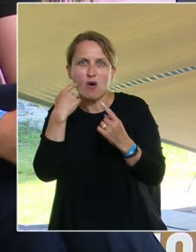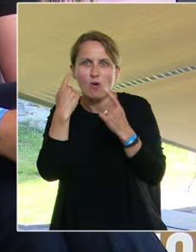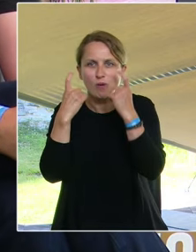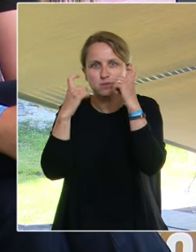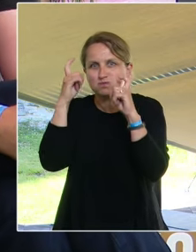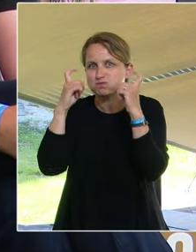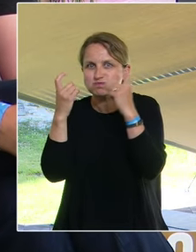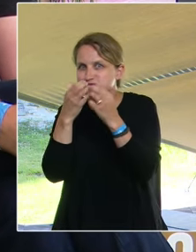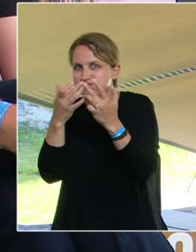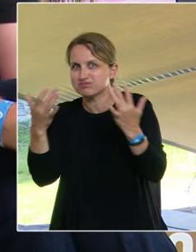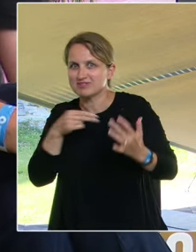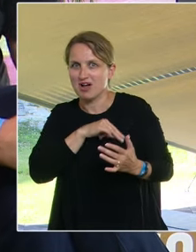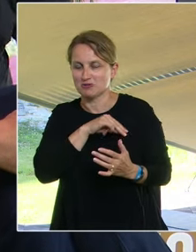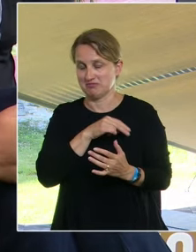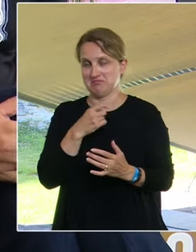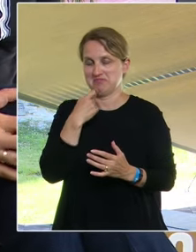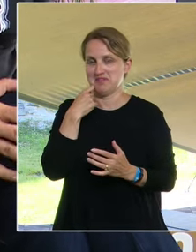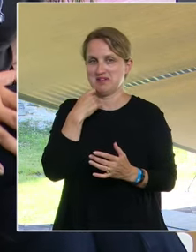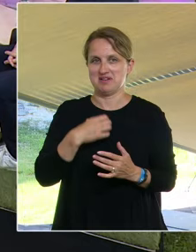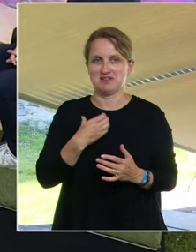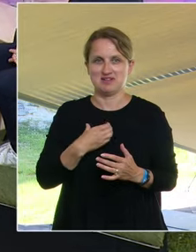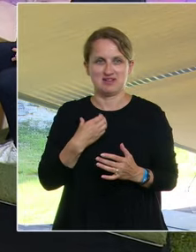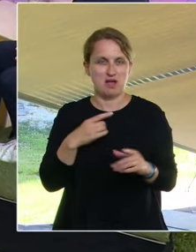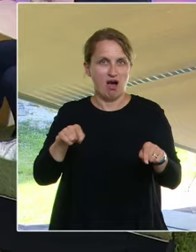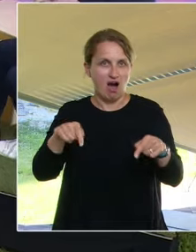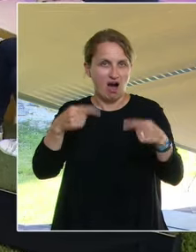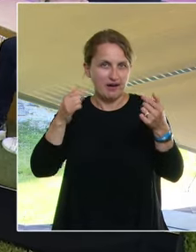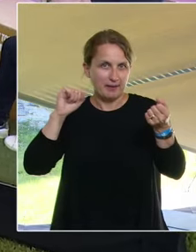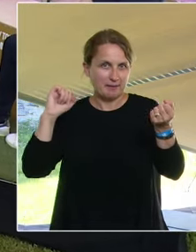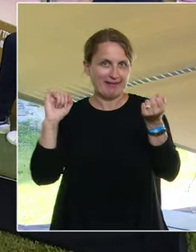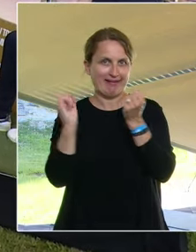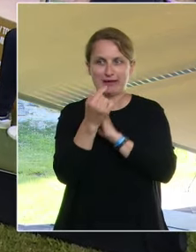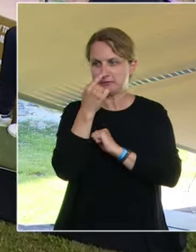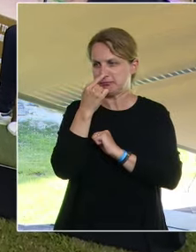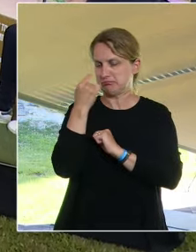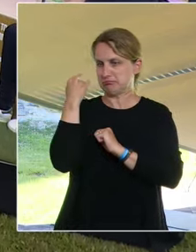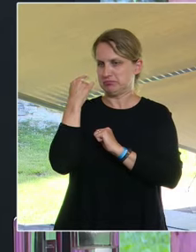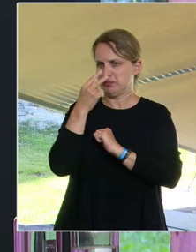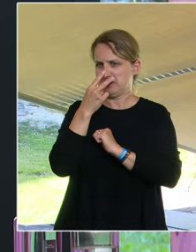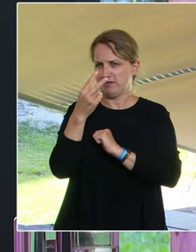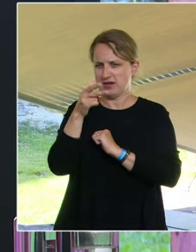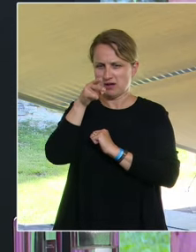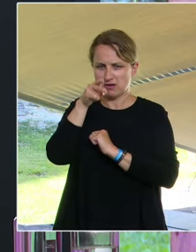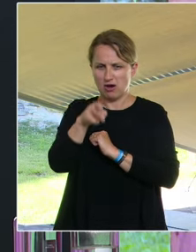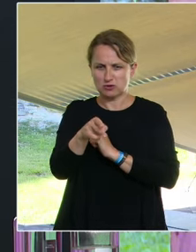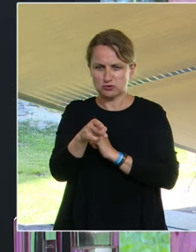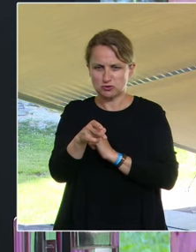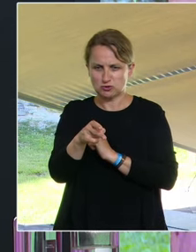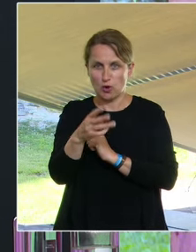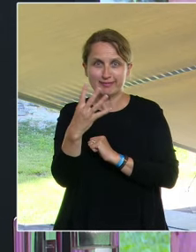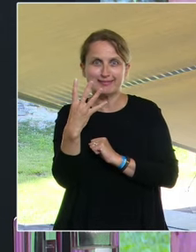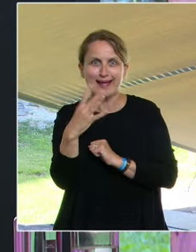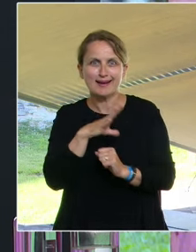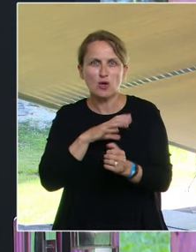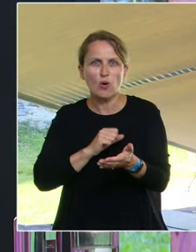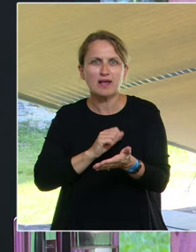So lots of fun is happening. And things are happening pretty fast. I just recently looked up, and in about 2004 there was an article in